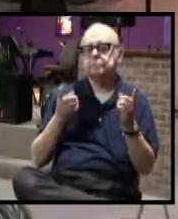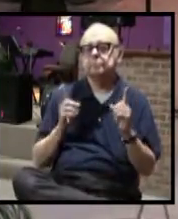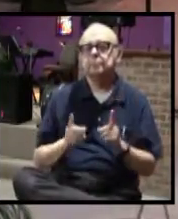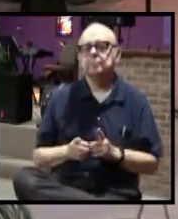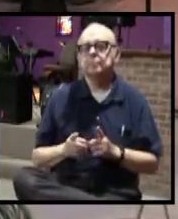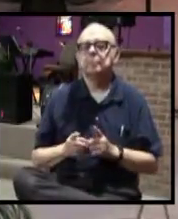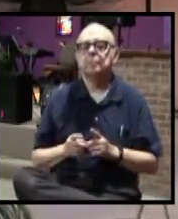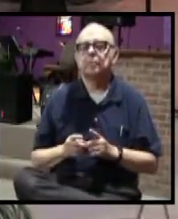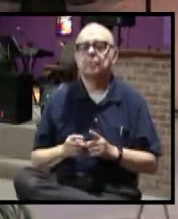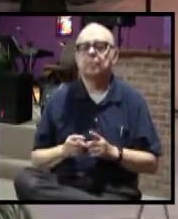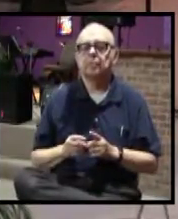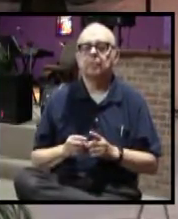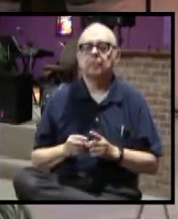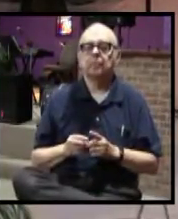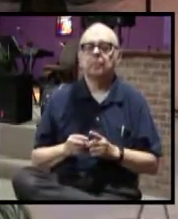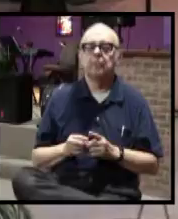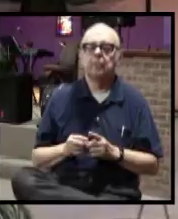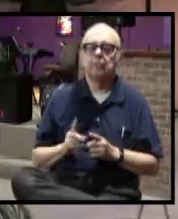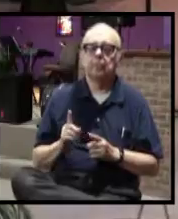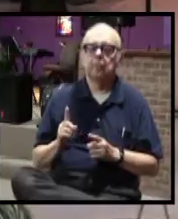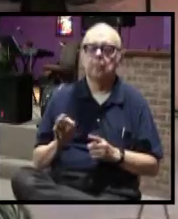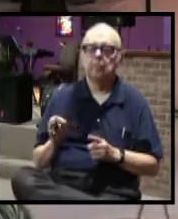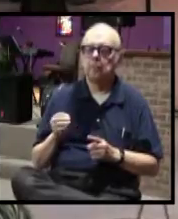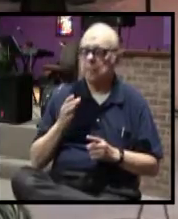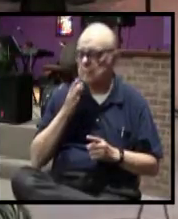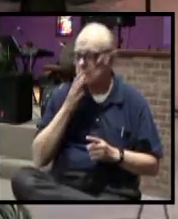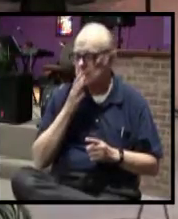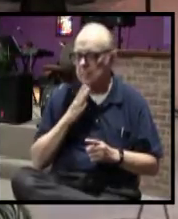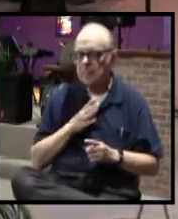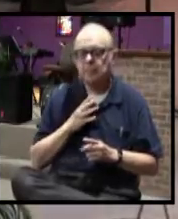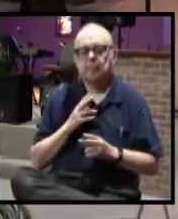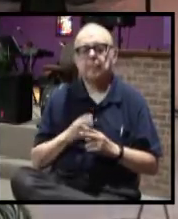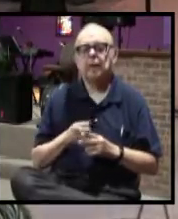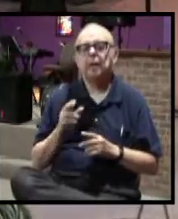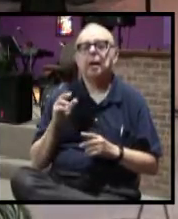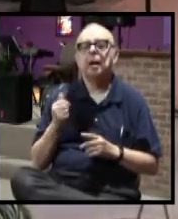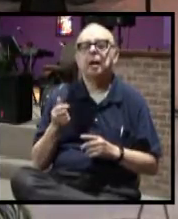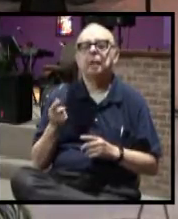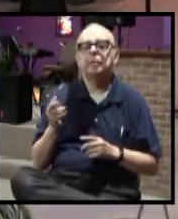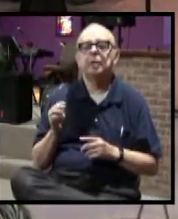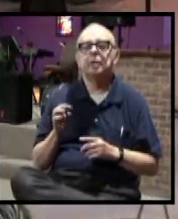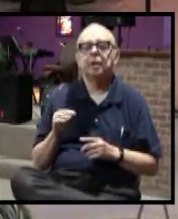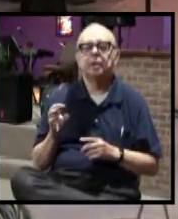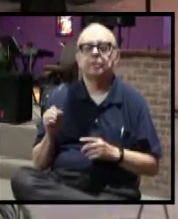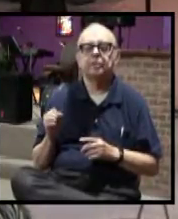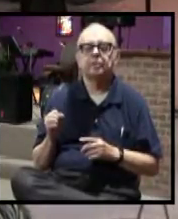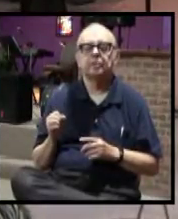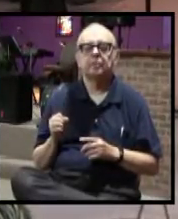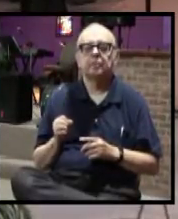So, what happened was, there was one of the girls, her name was Agnes.